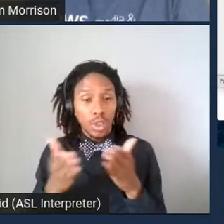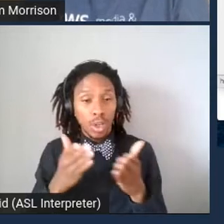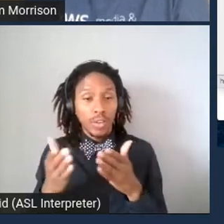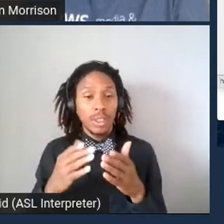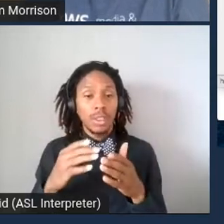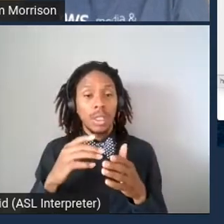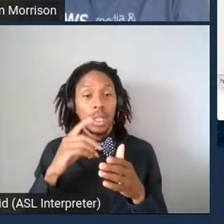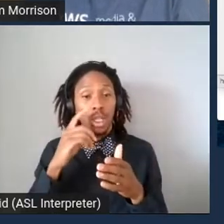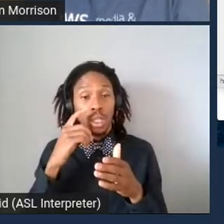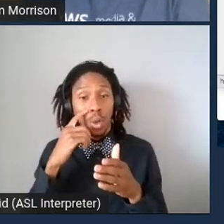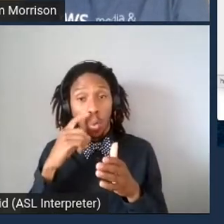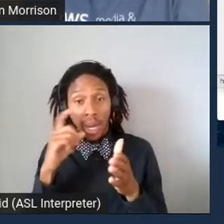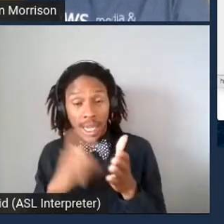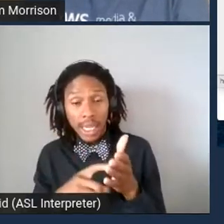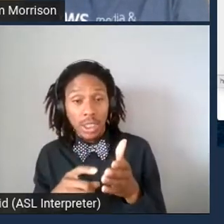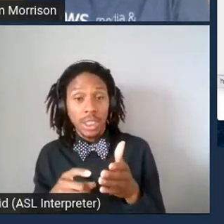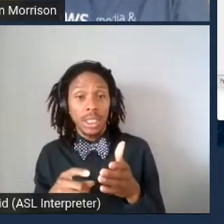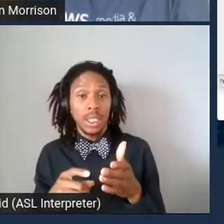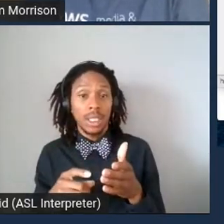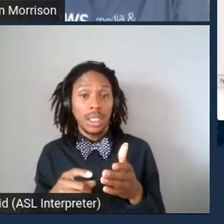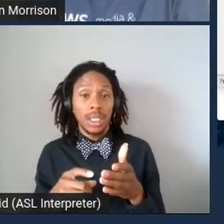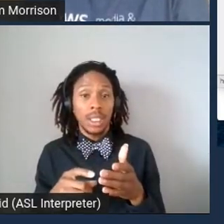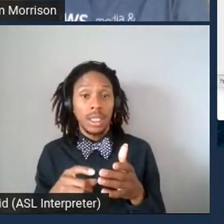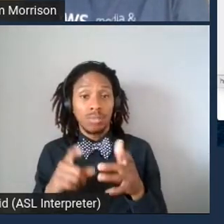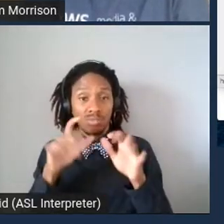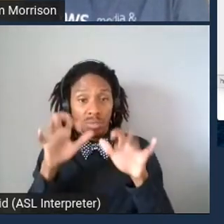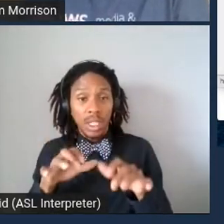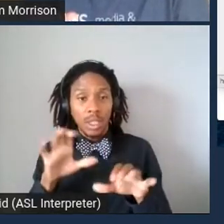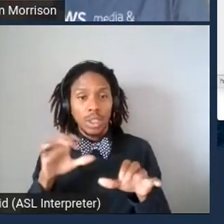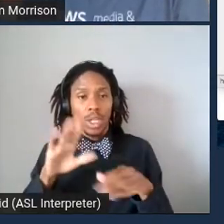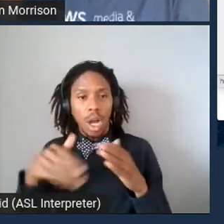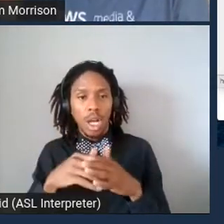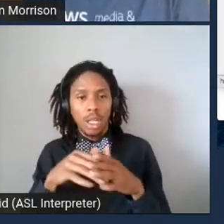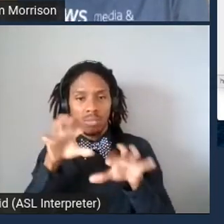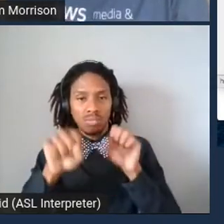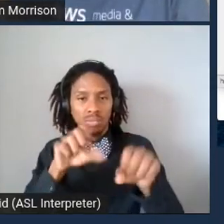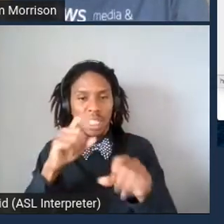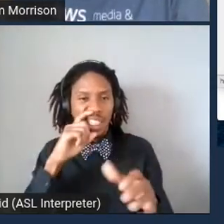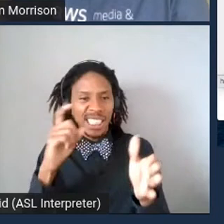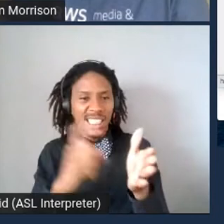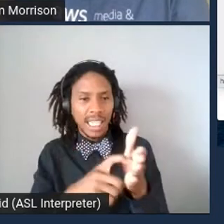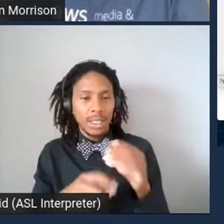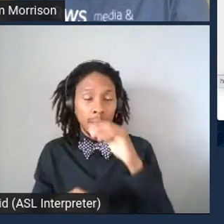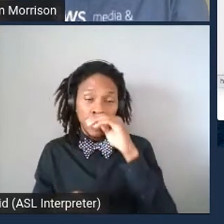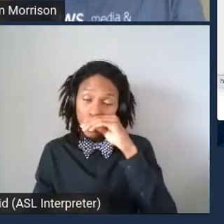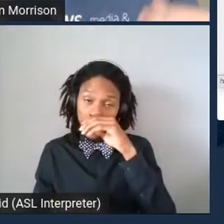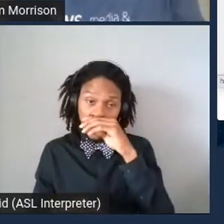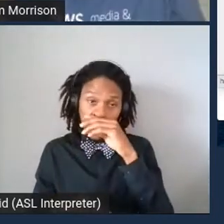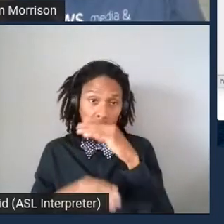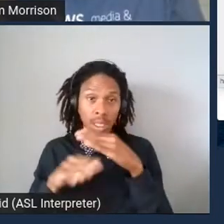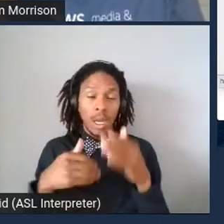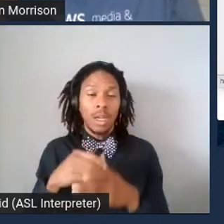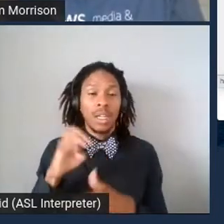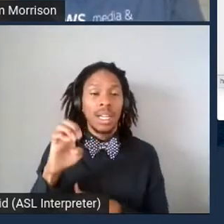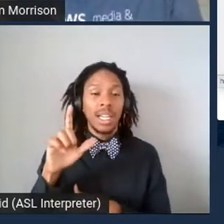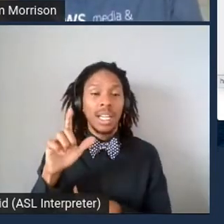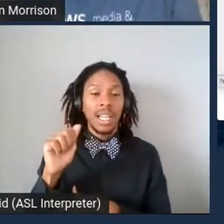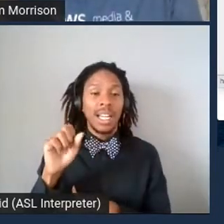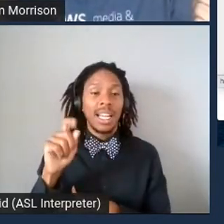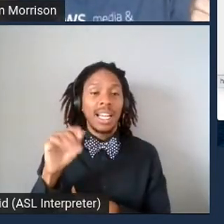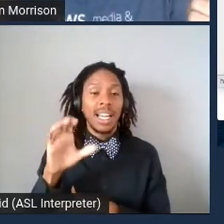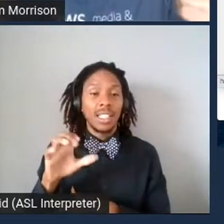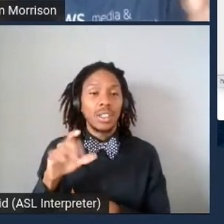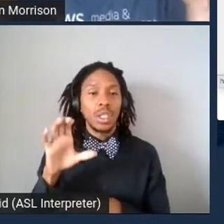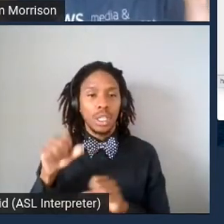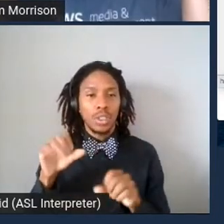Rekognition, and it does all of the detections. This is all going into Elasticsearch. So you can actually do